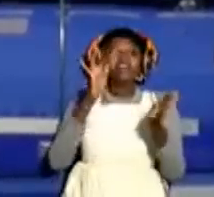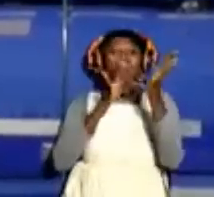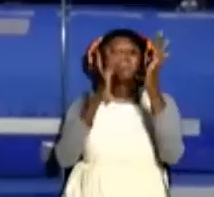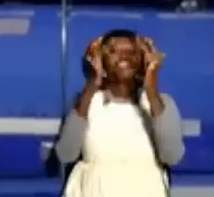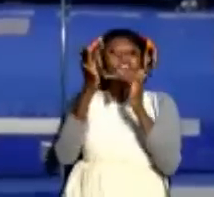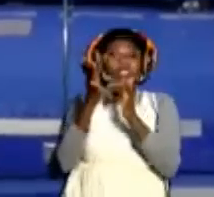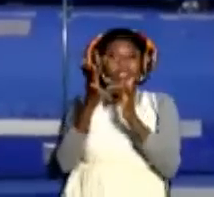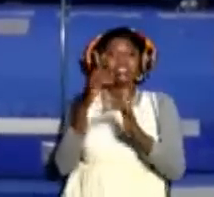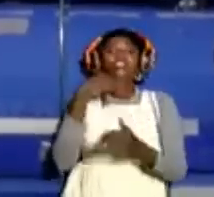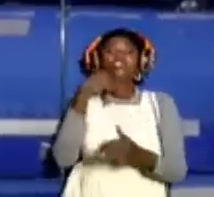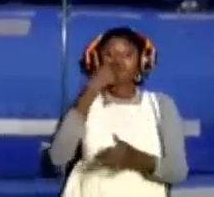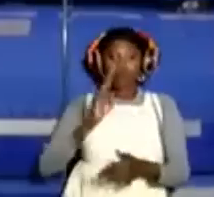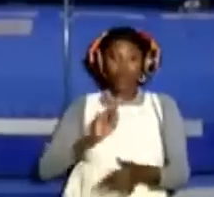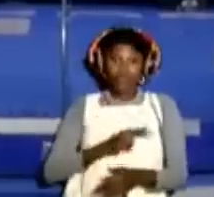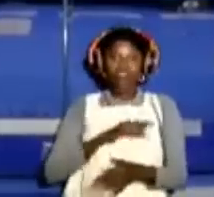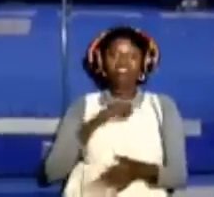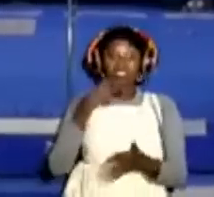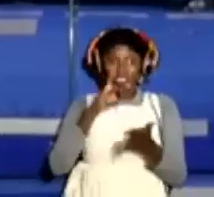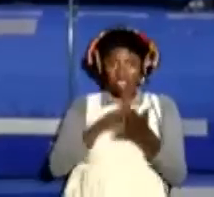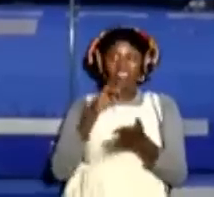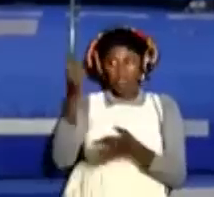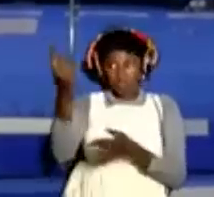Jesus Christ told us that they will come.